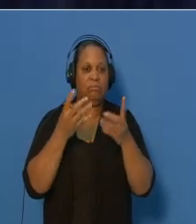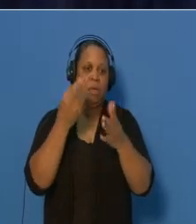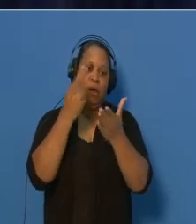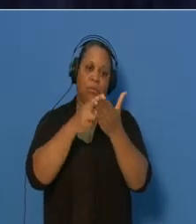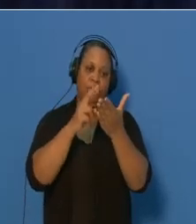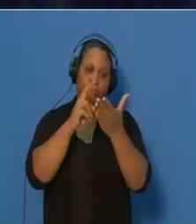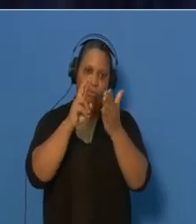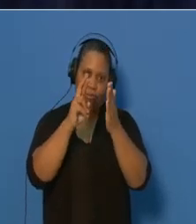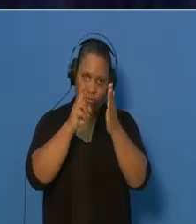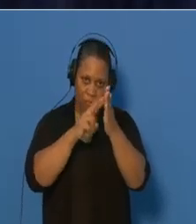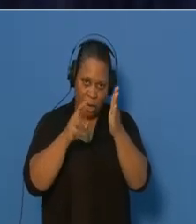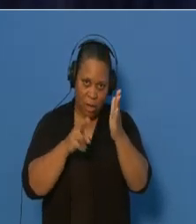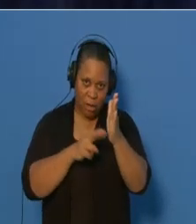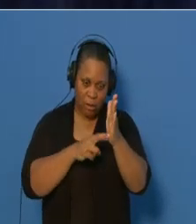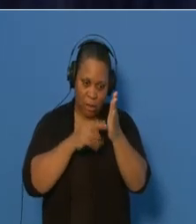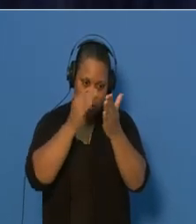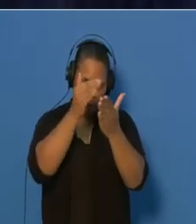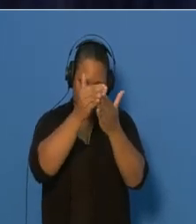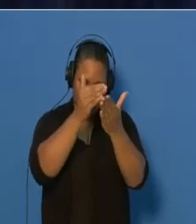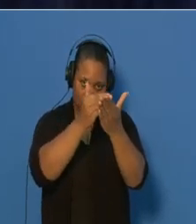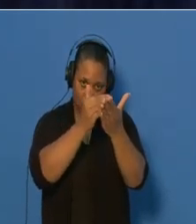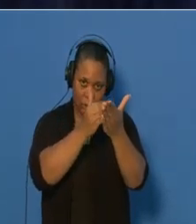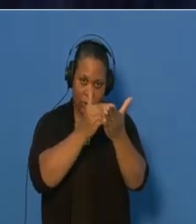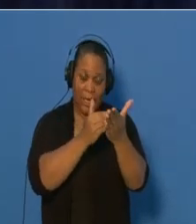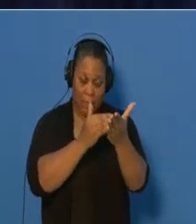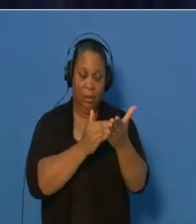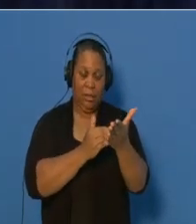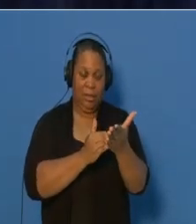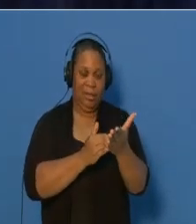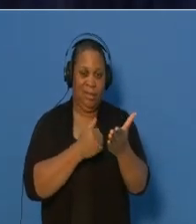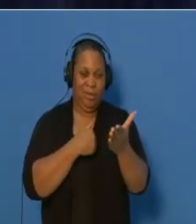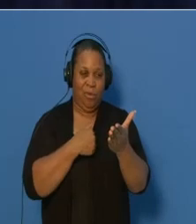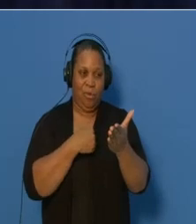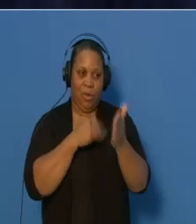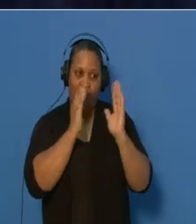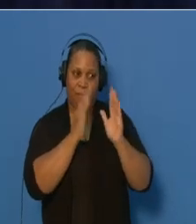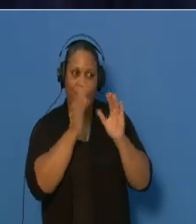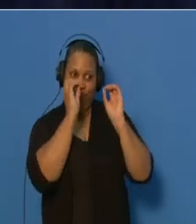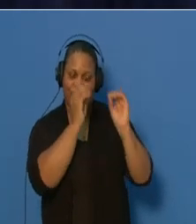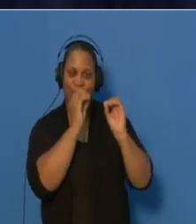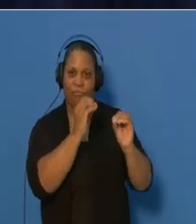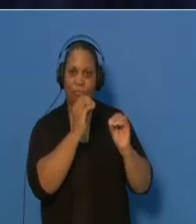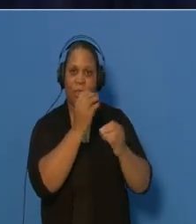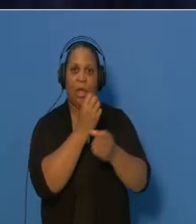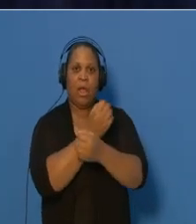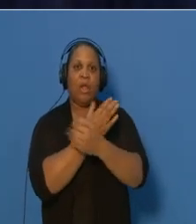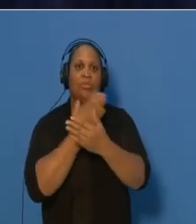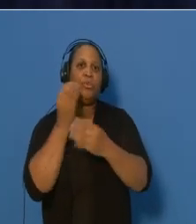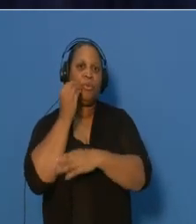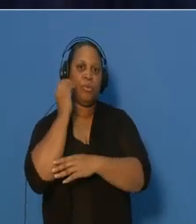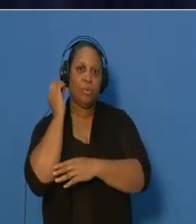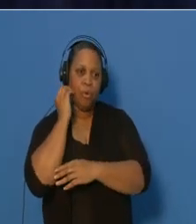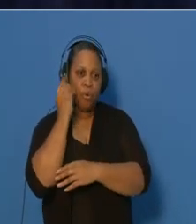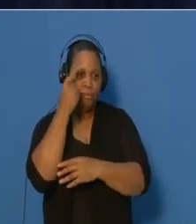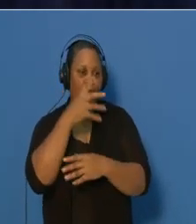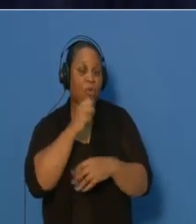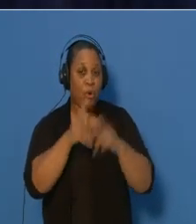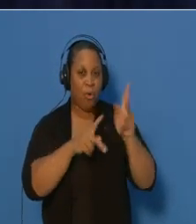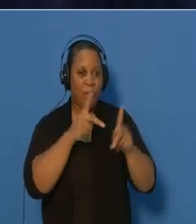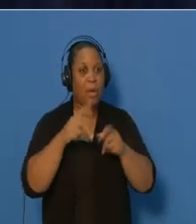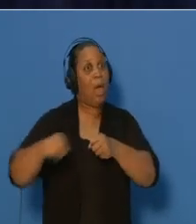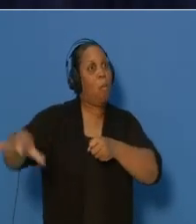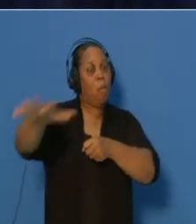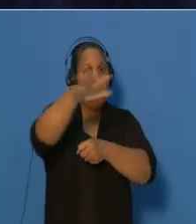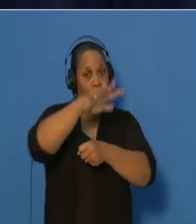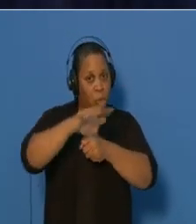regulations outlined in the guidance. So we have been working with rest homes because we appreciate that that is our most vulnerable population, and worldwide those are the persons